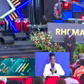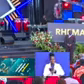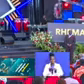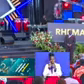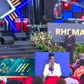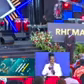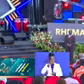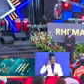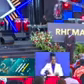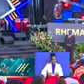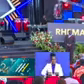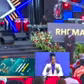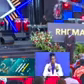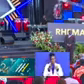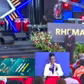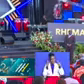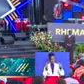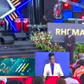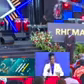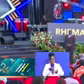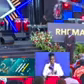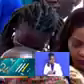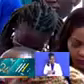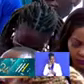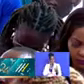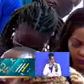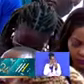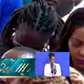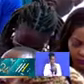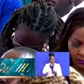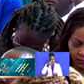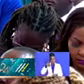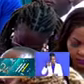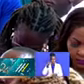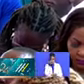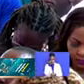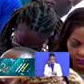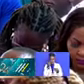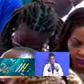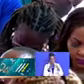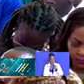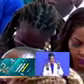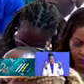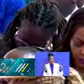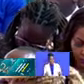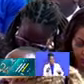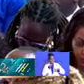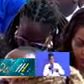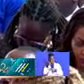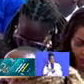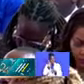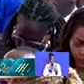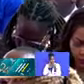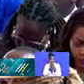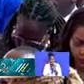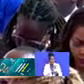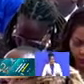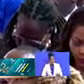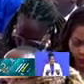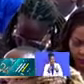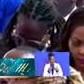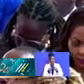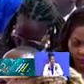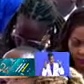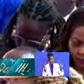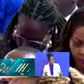encountered Jacob there was an altar when God encounter Joshua there was an altar when God encounter David